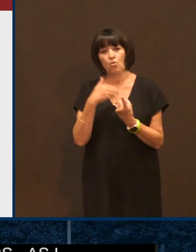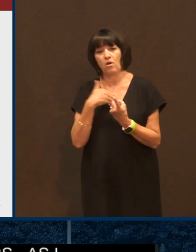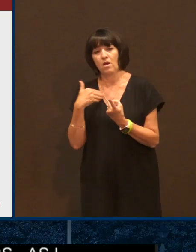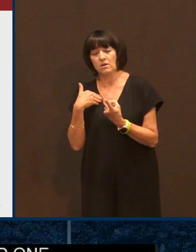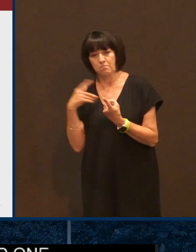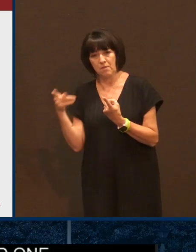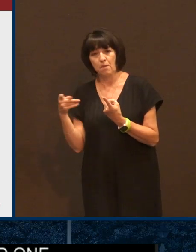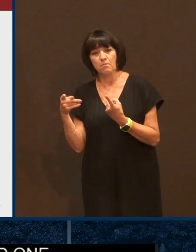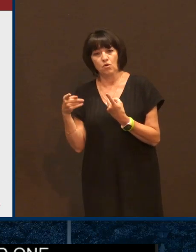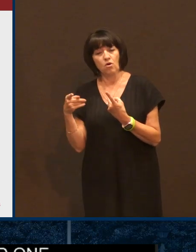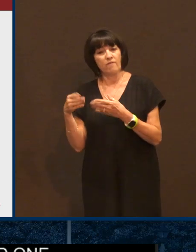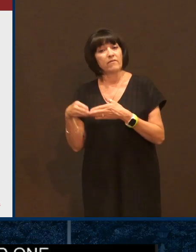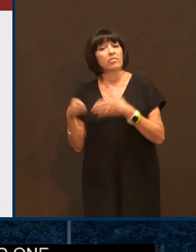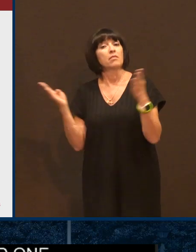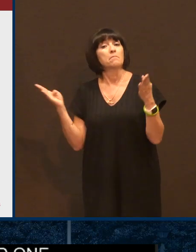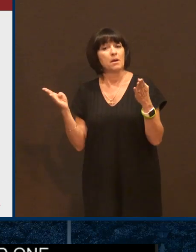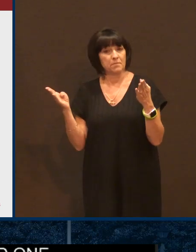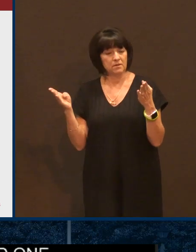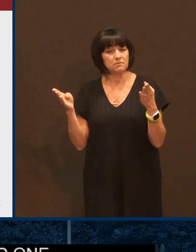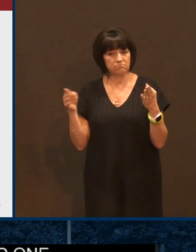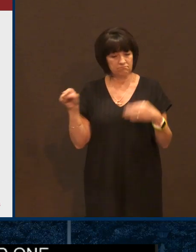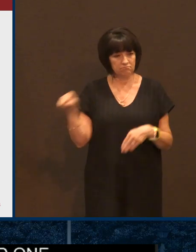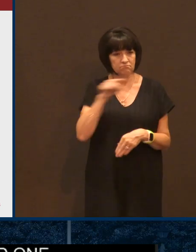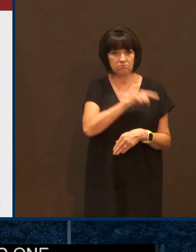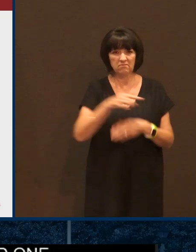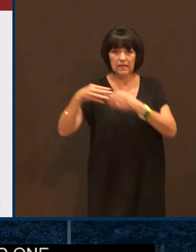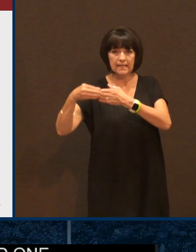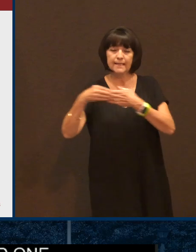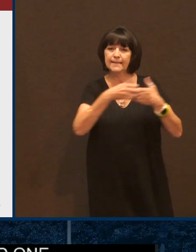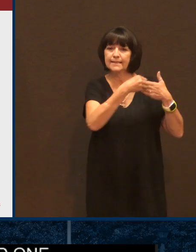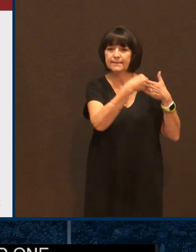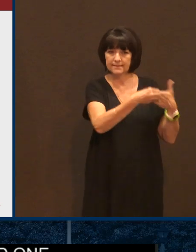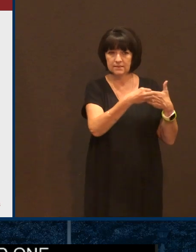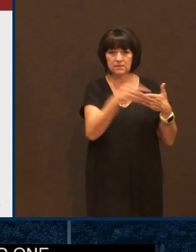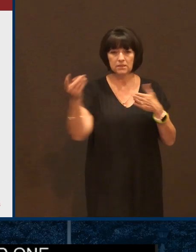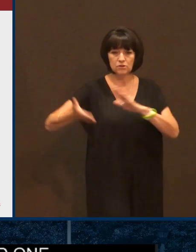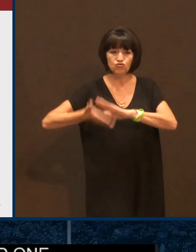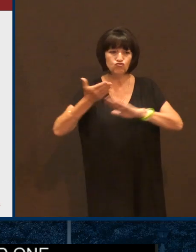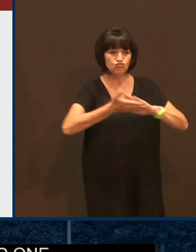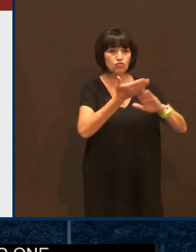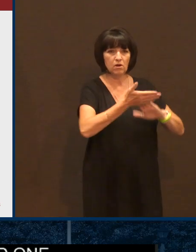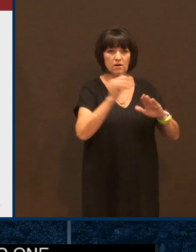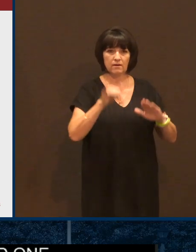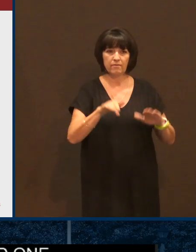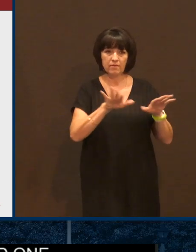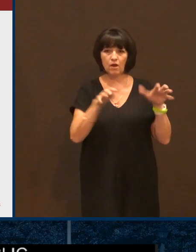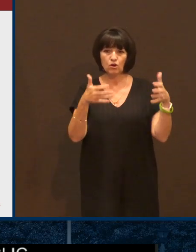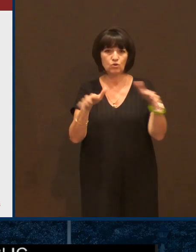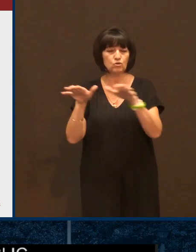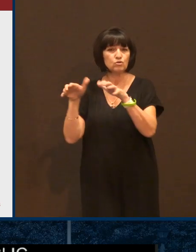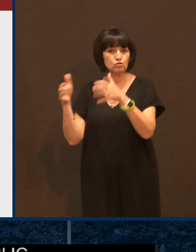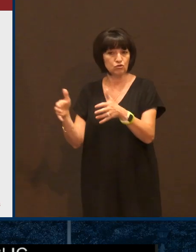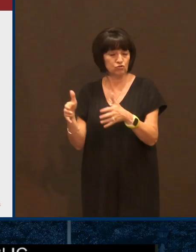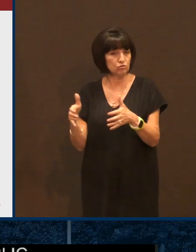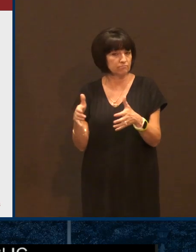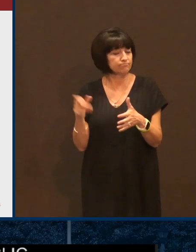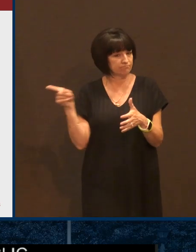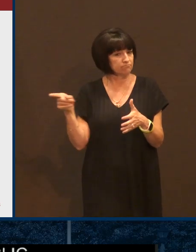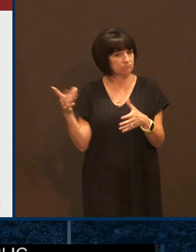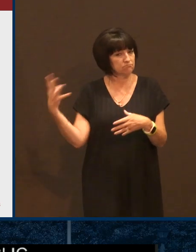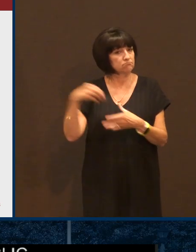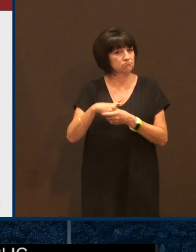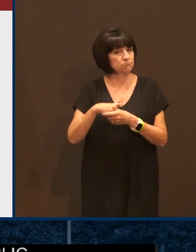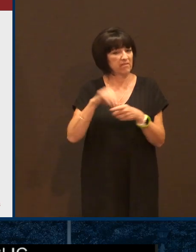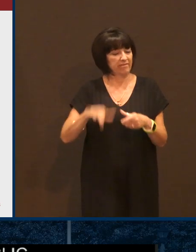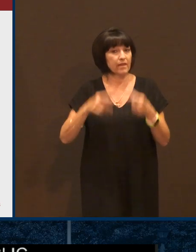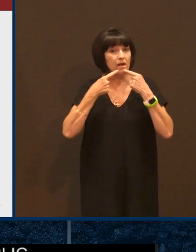those groups, and they spent hours in order to provide the guidance that is now out on the street, or will be by tomorrow sometime. But we